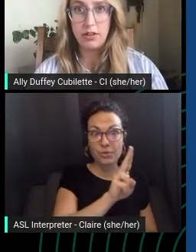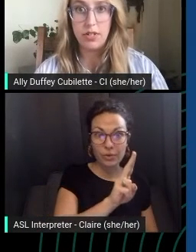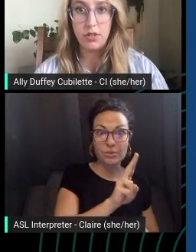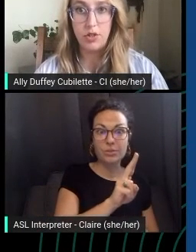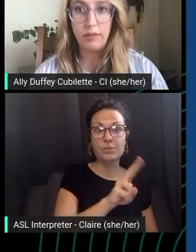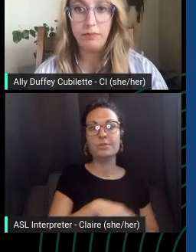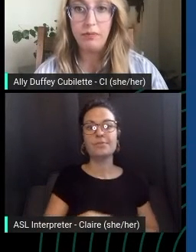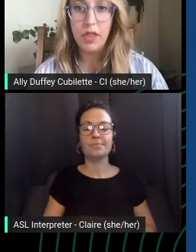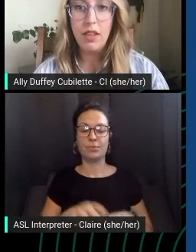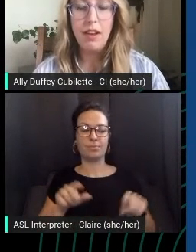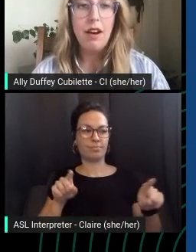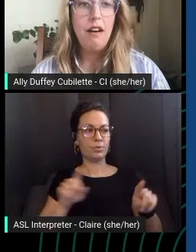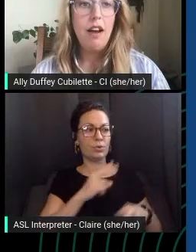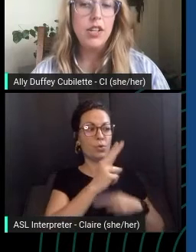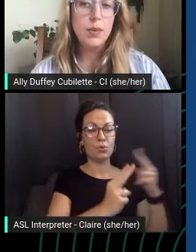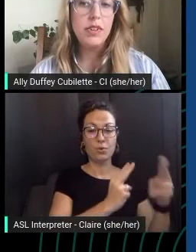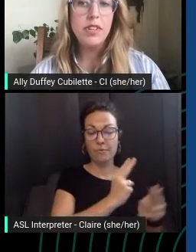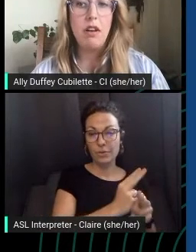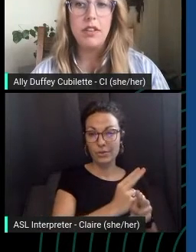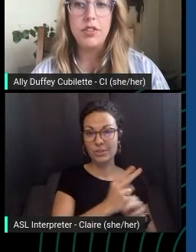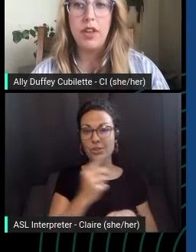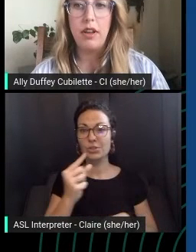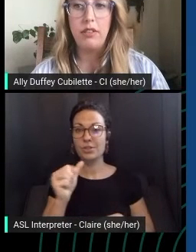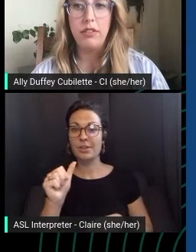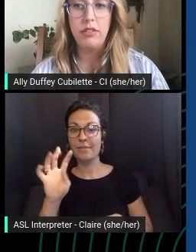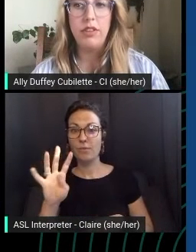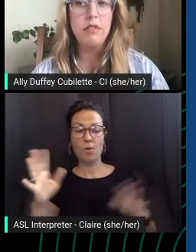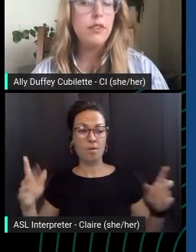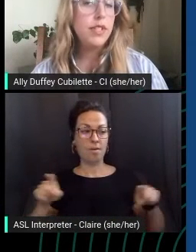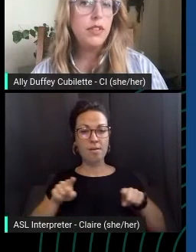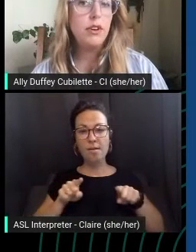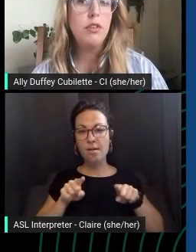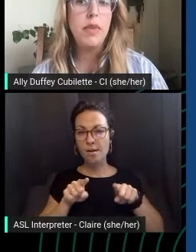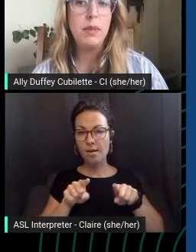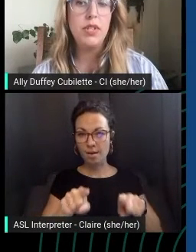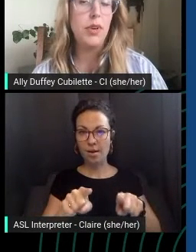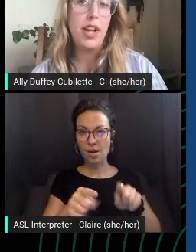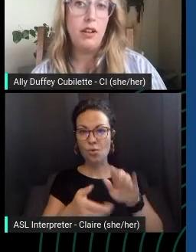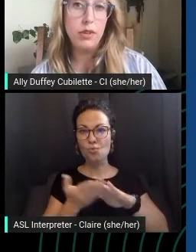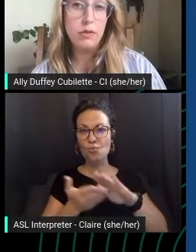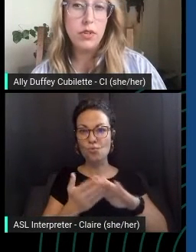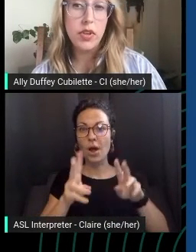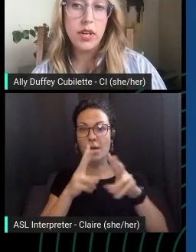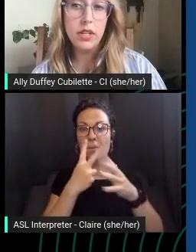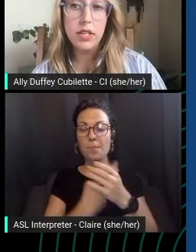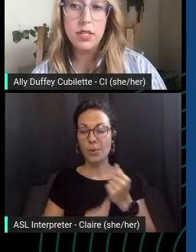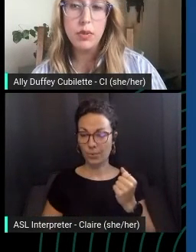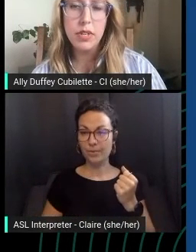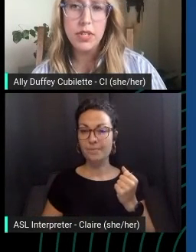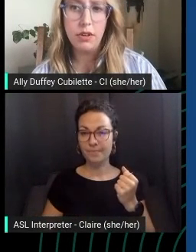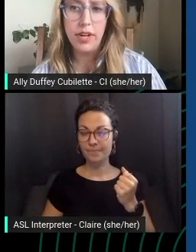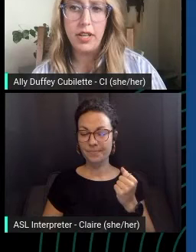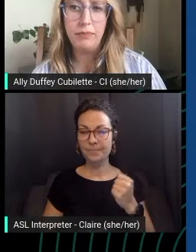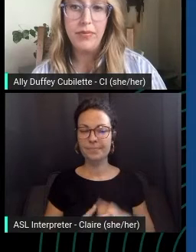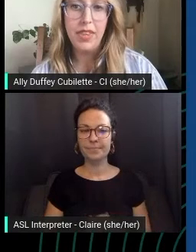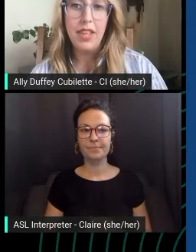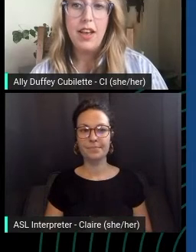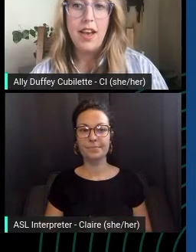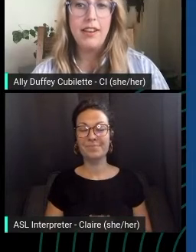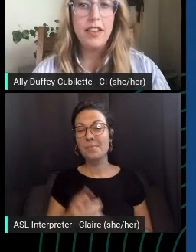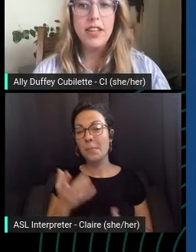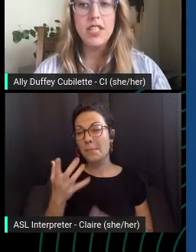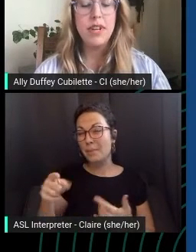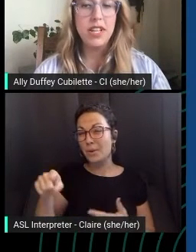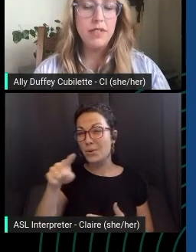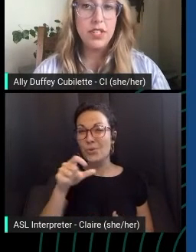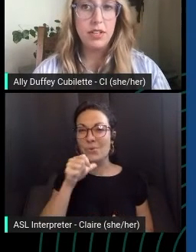ease into that transition. I just want to acknowledge that there are folks out there who maybe don't have universal analytics implemented already.